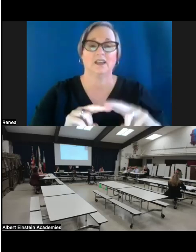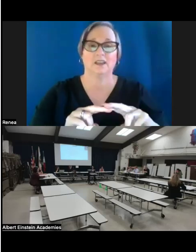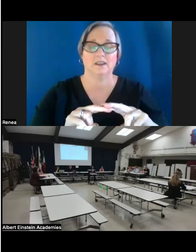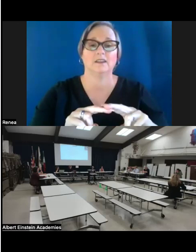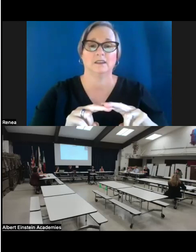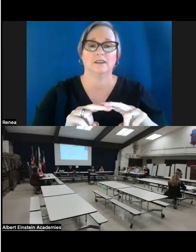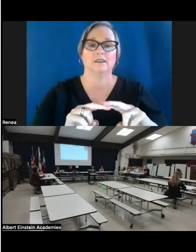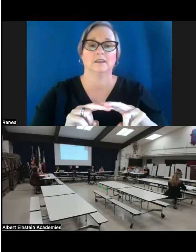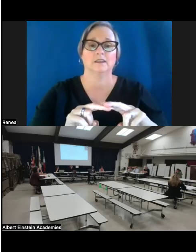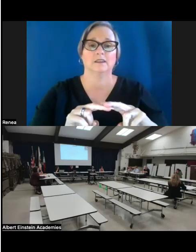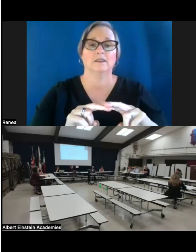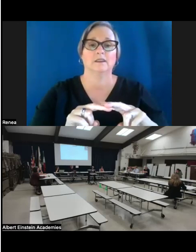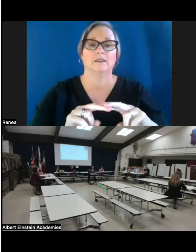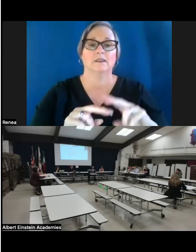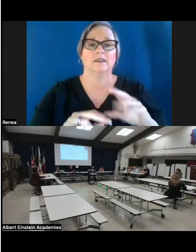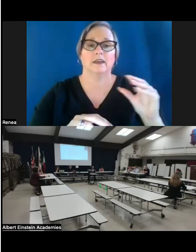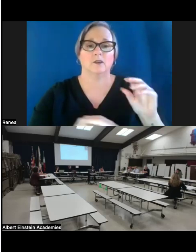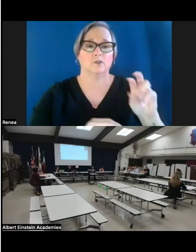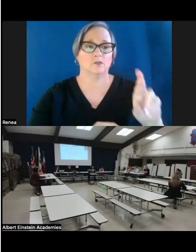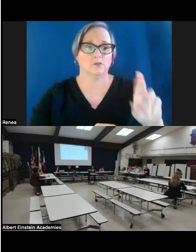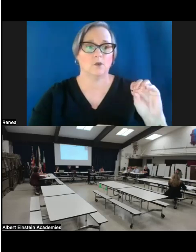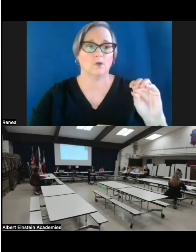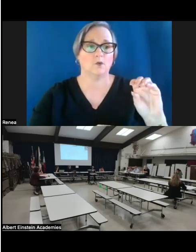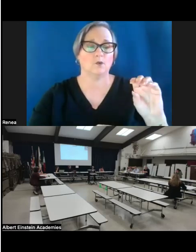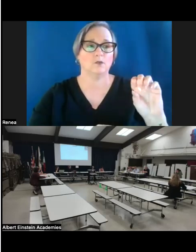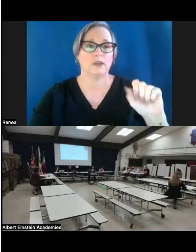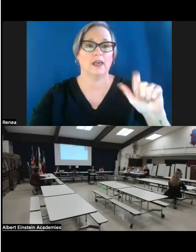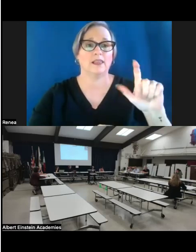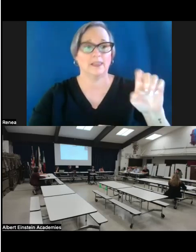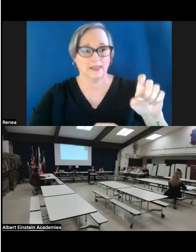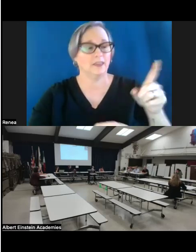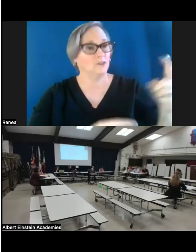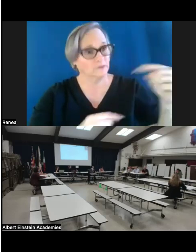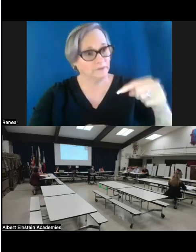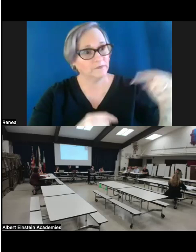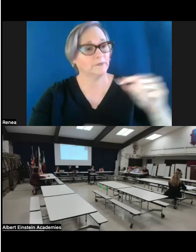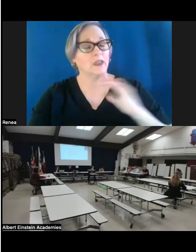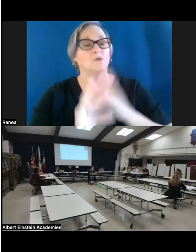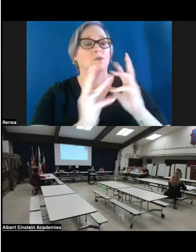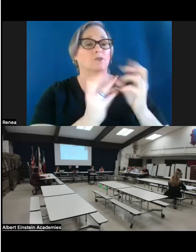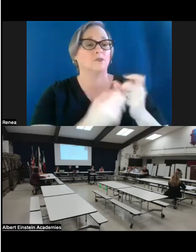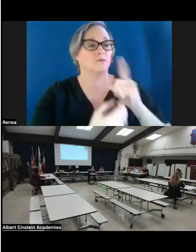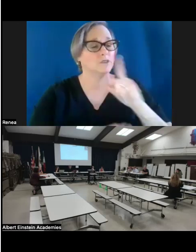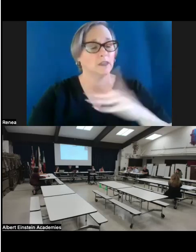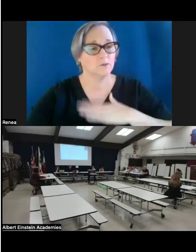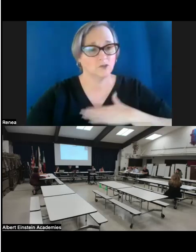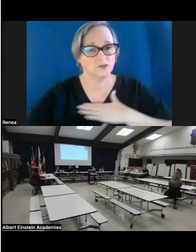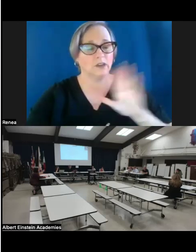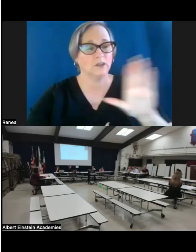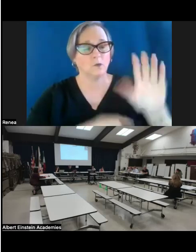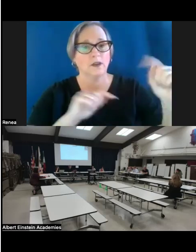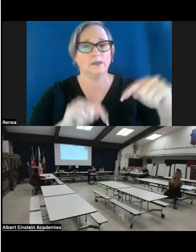here, Rosalie. You've been to our workshops, and we really appreciate your attendance. So. Just to